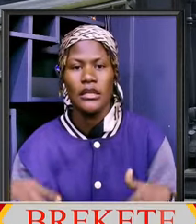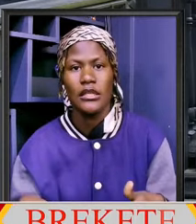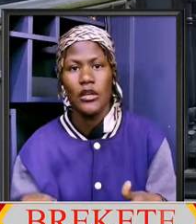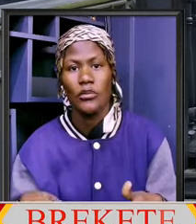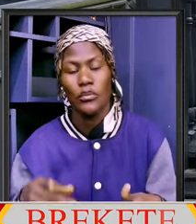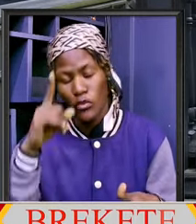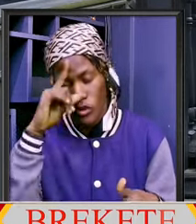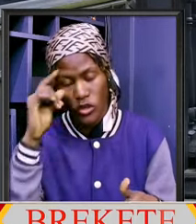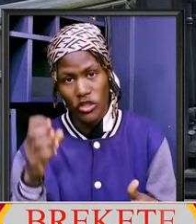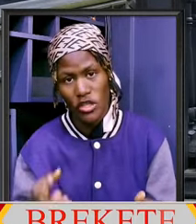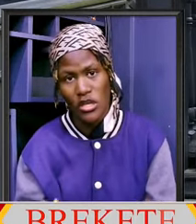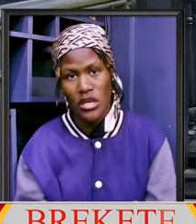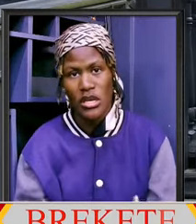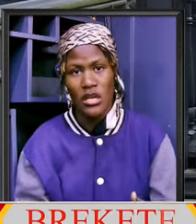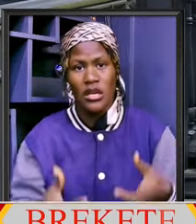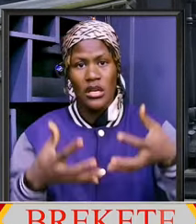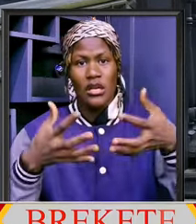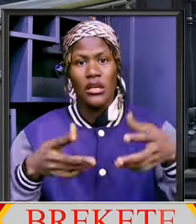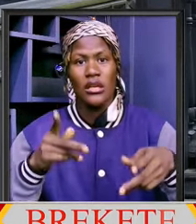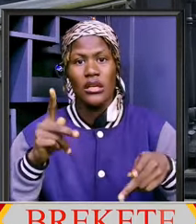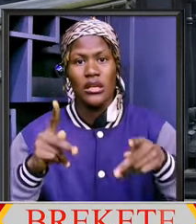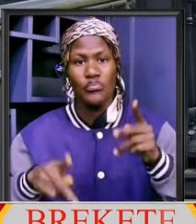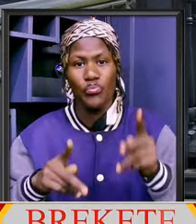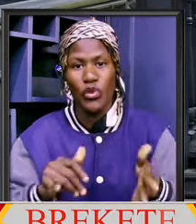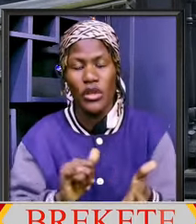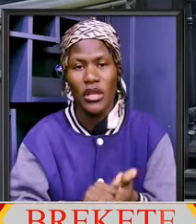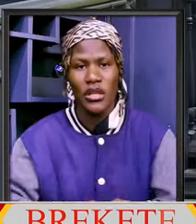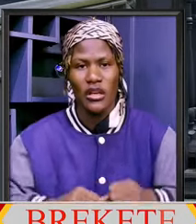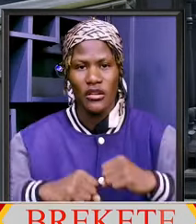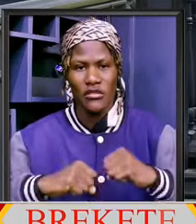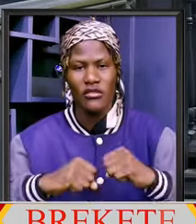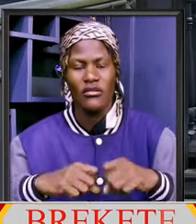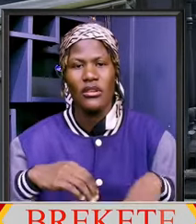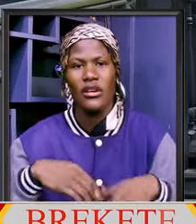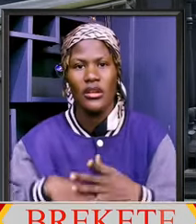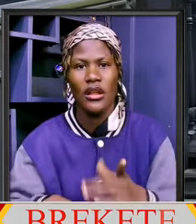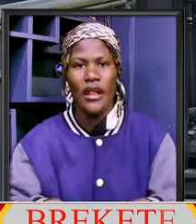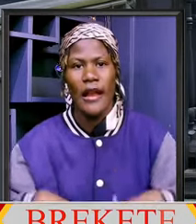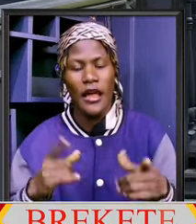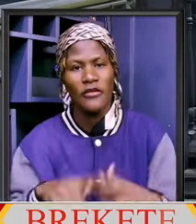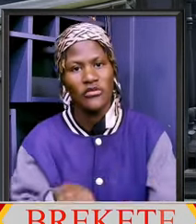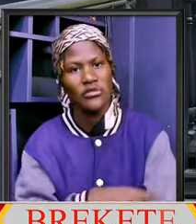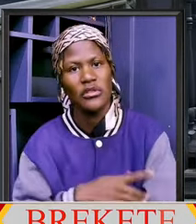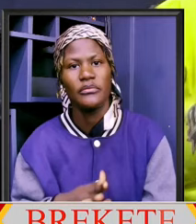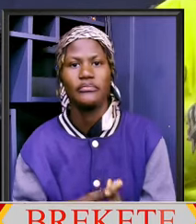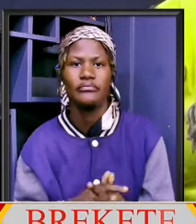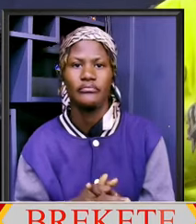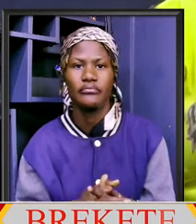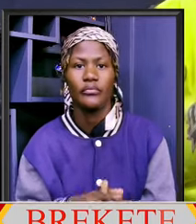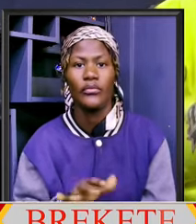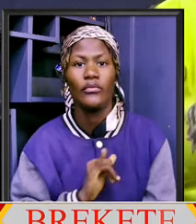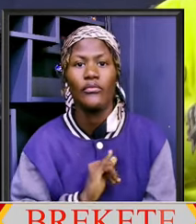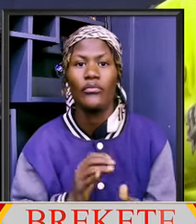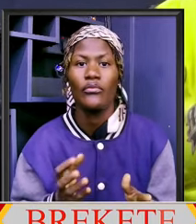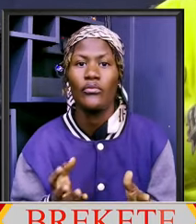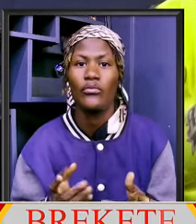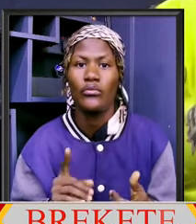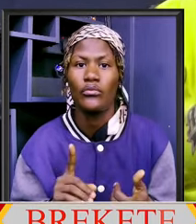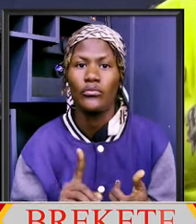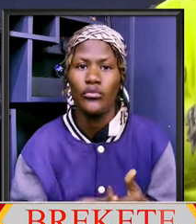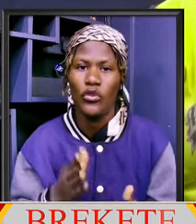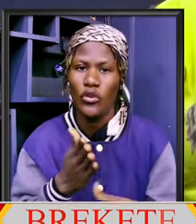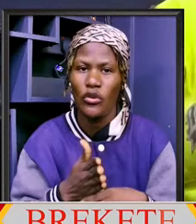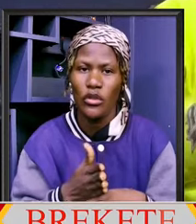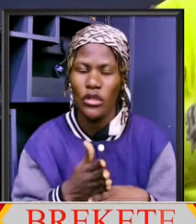raised people that are great in life today, even though they are forgotten her. I want to cut the long